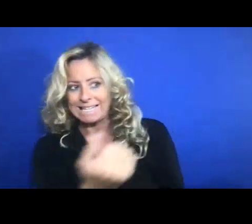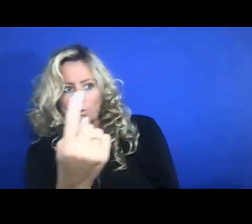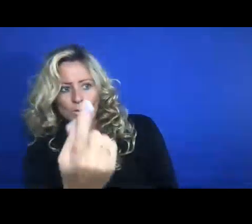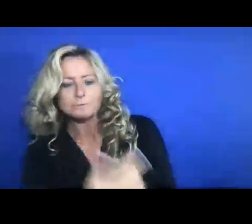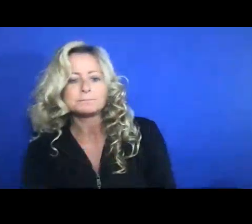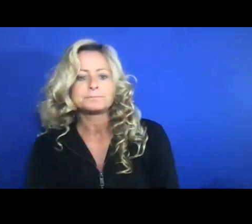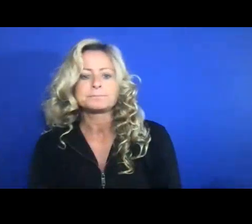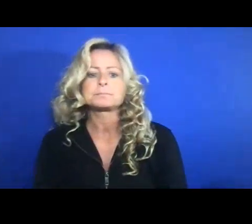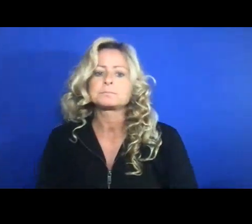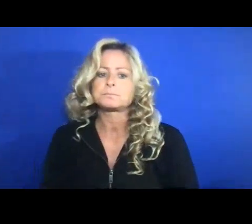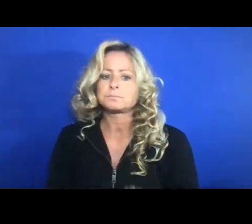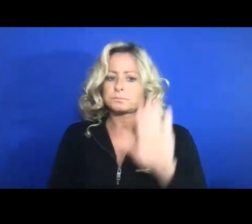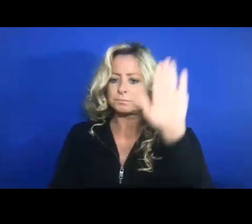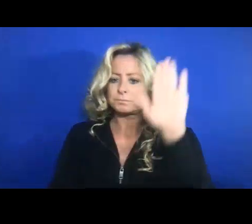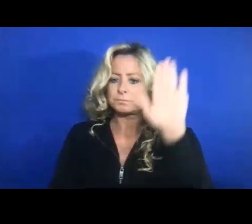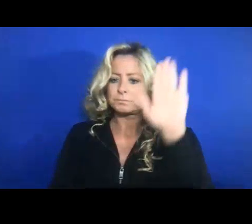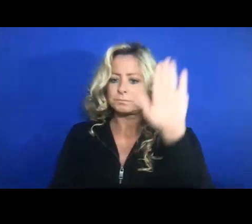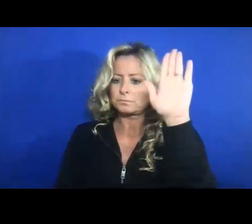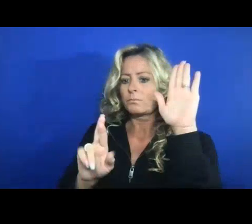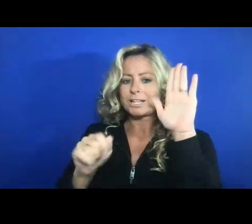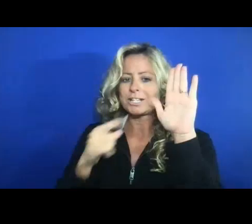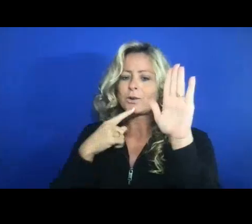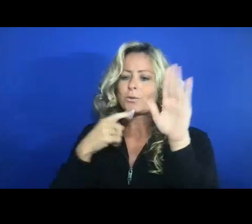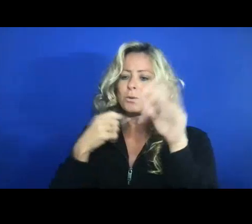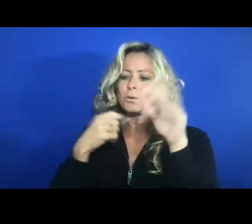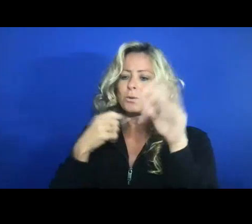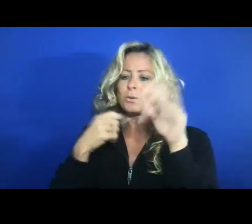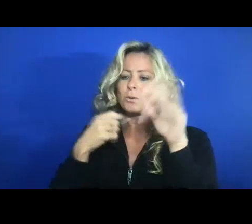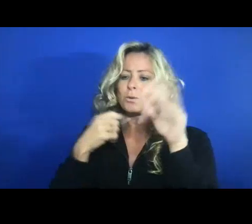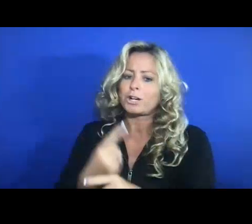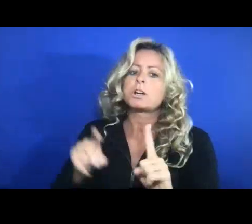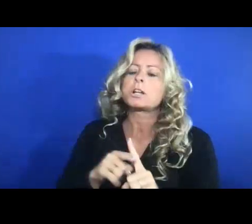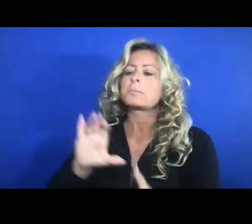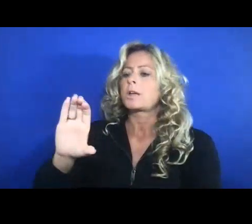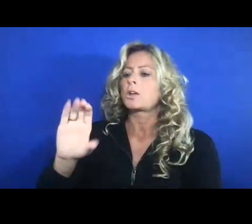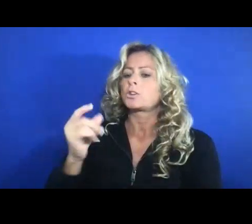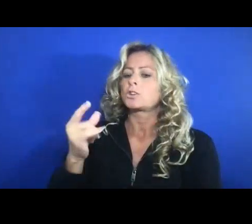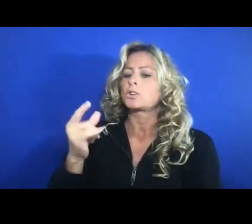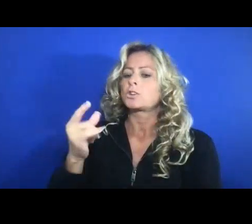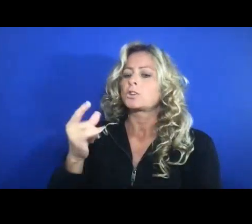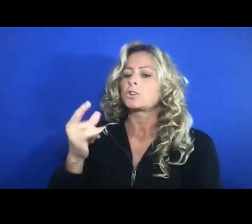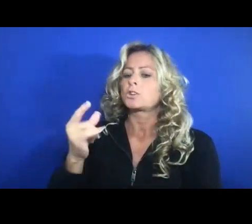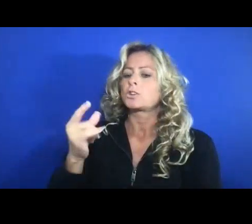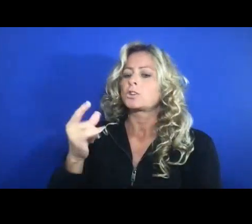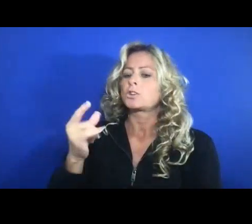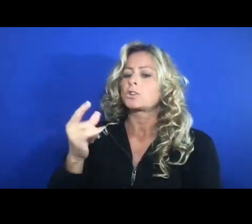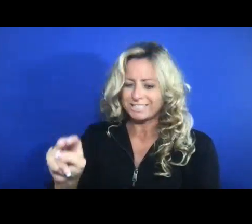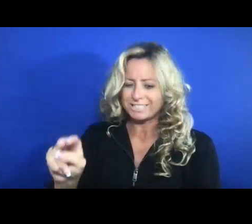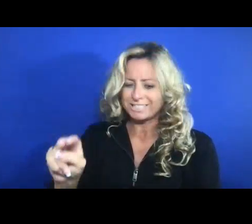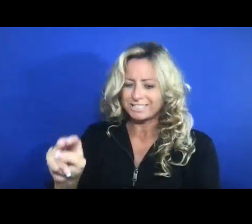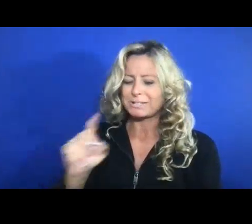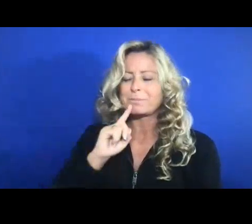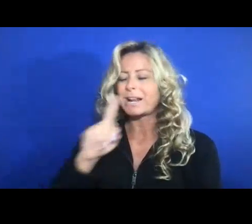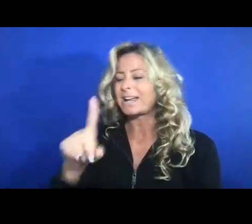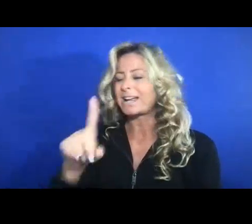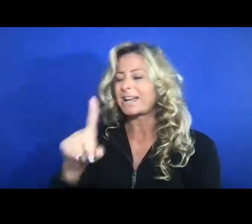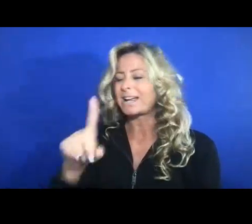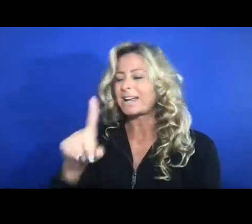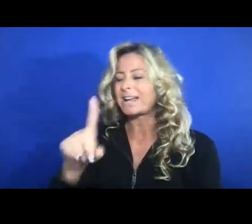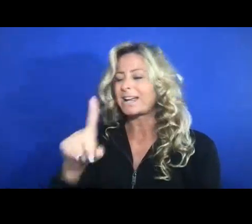I can answer that question. I do want to make a correction. I was speaking of Charlton Rover. I said